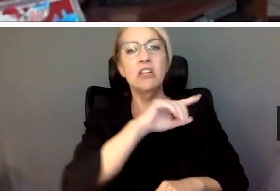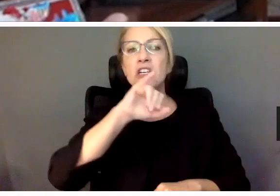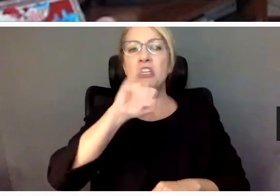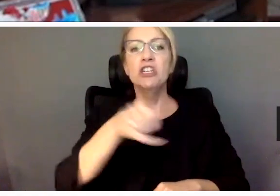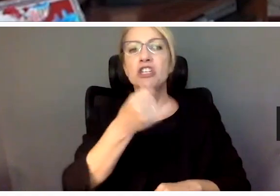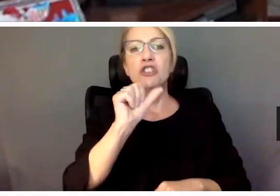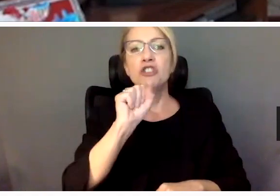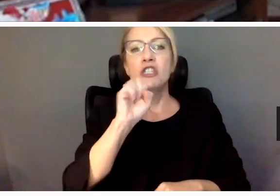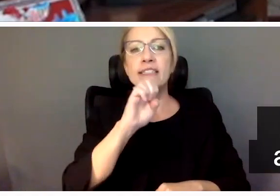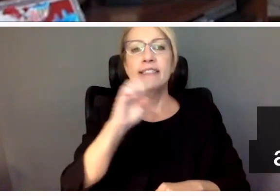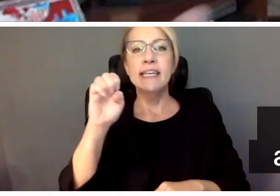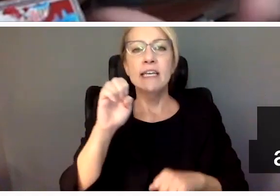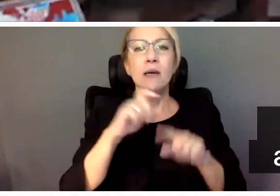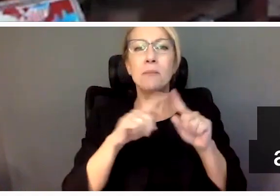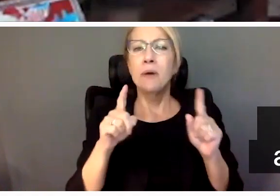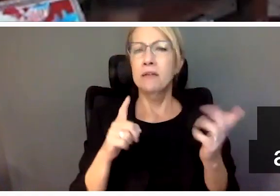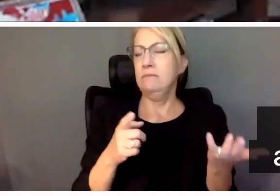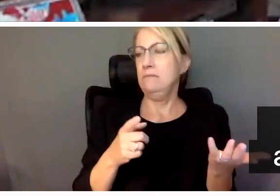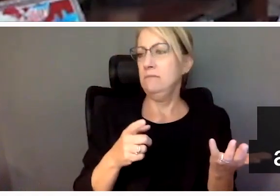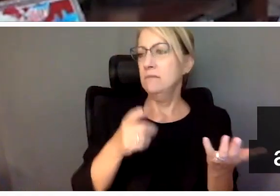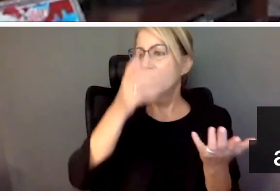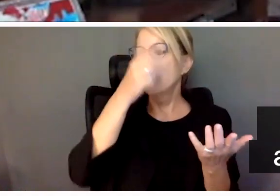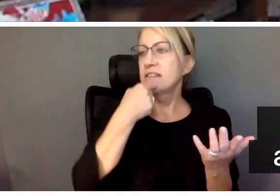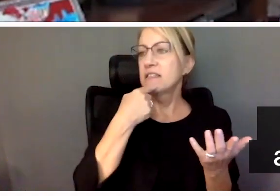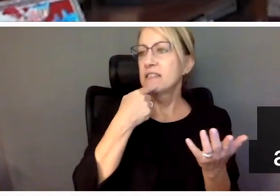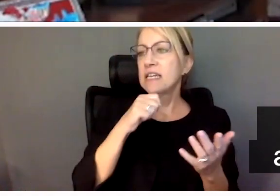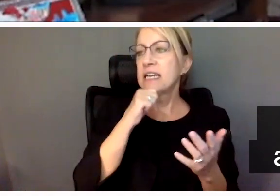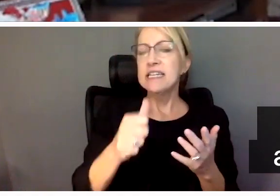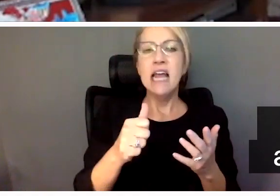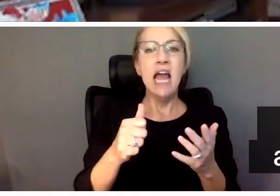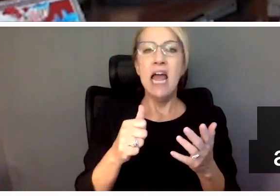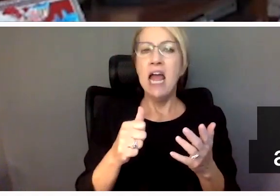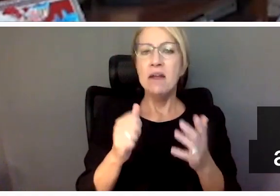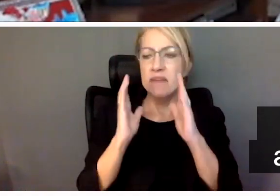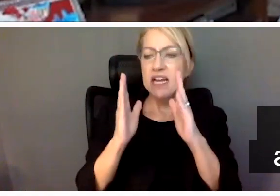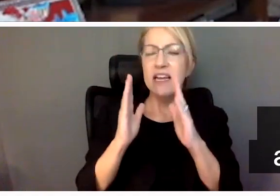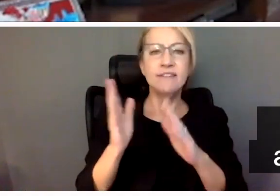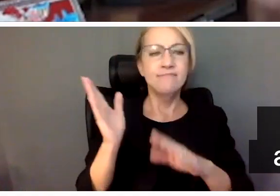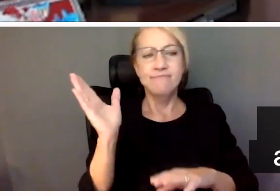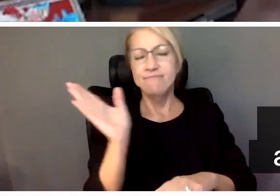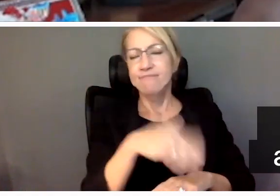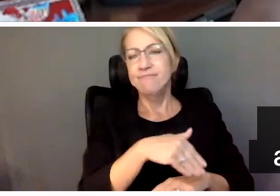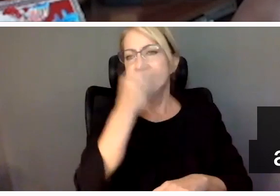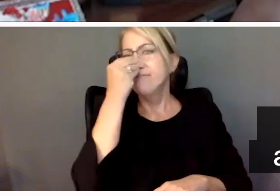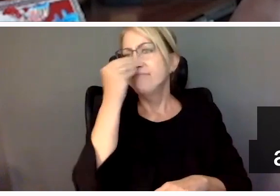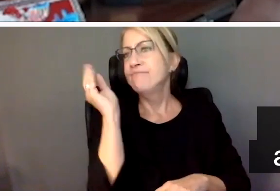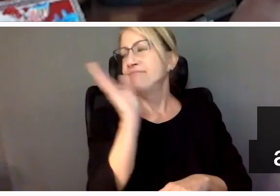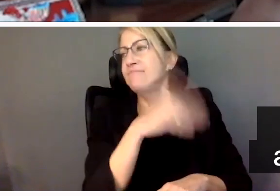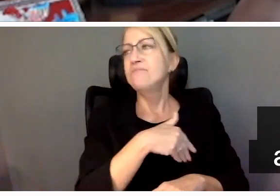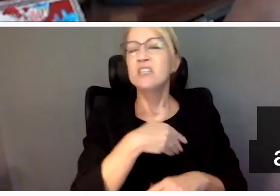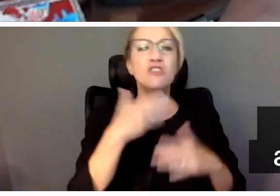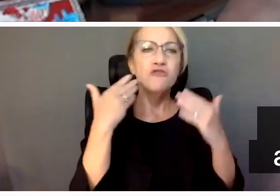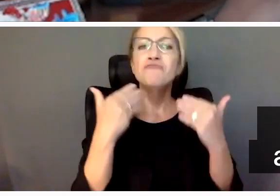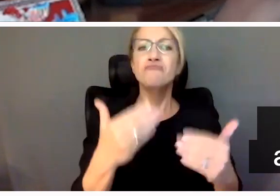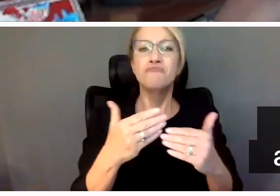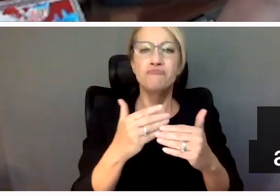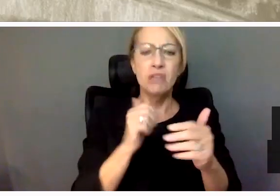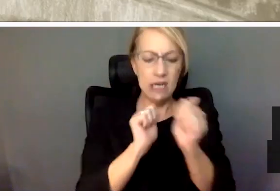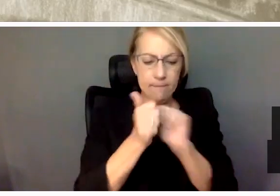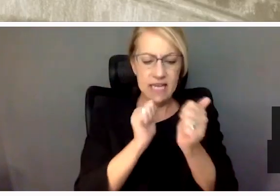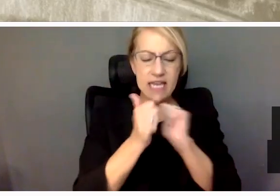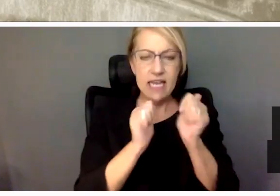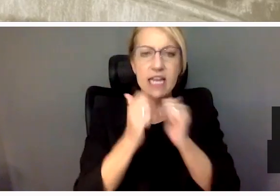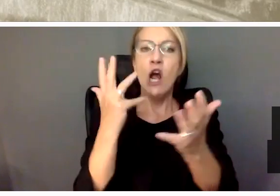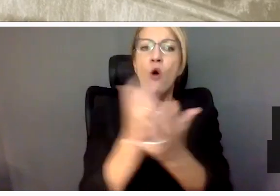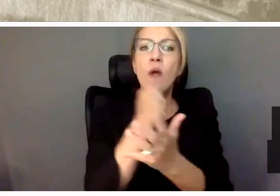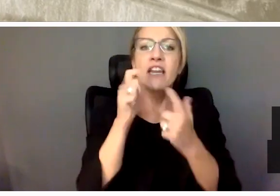any attention to that. He was there to win races. And he just remained cool,